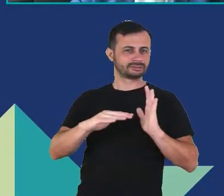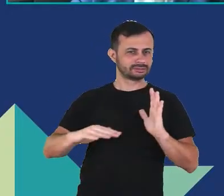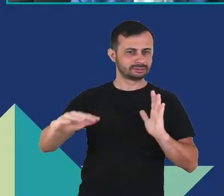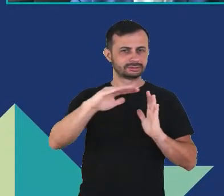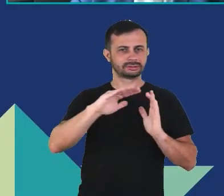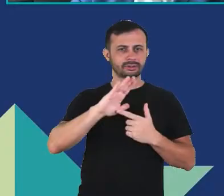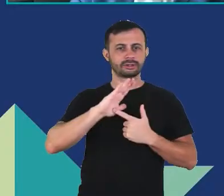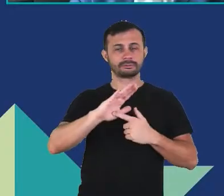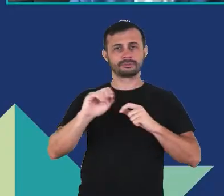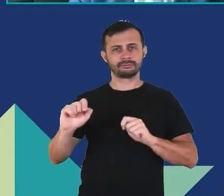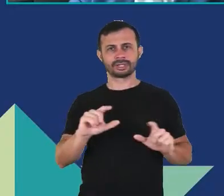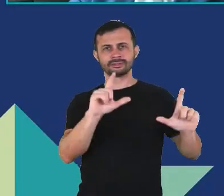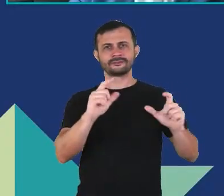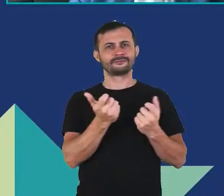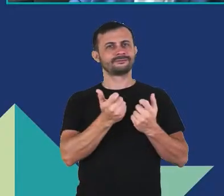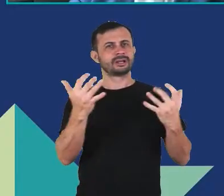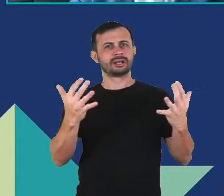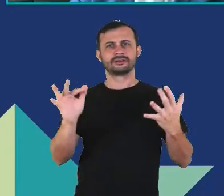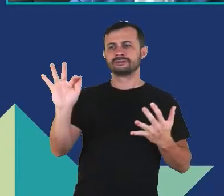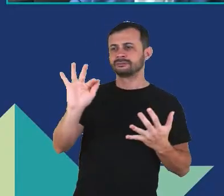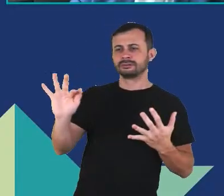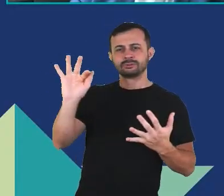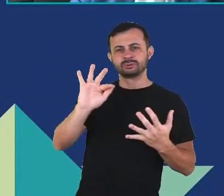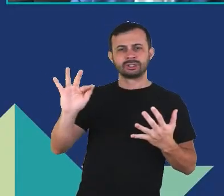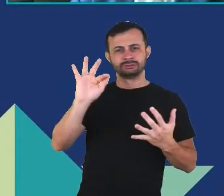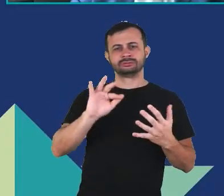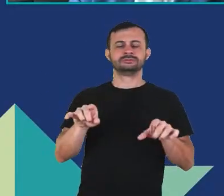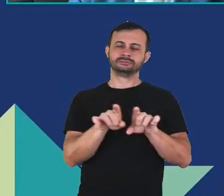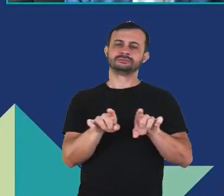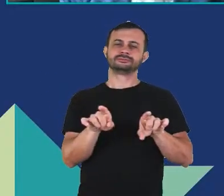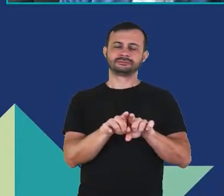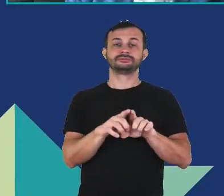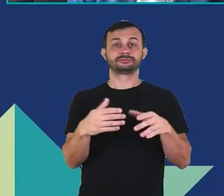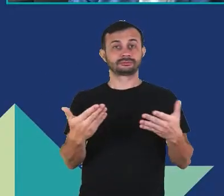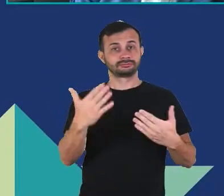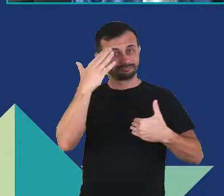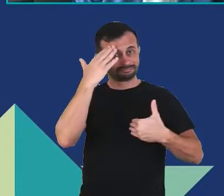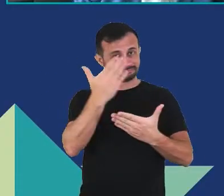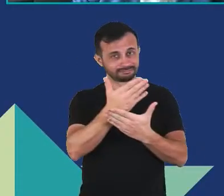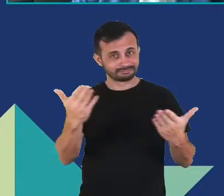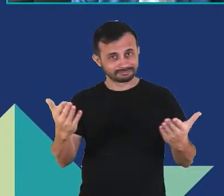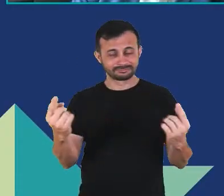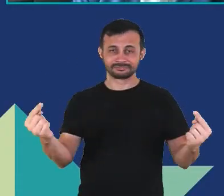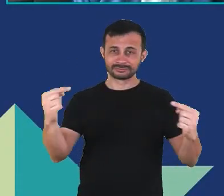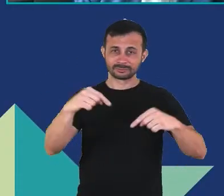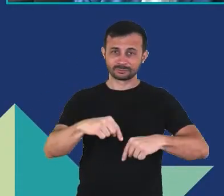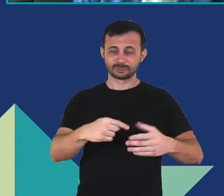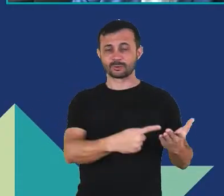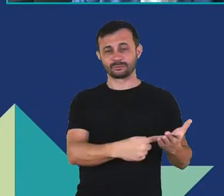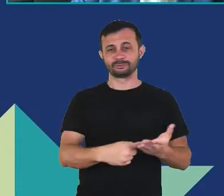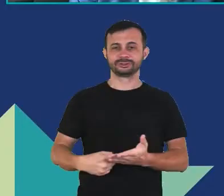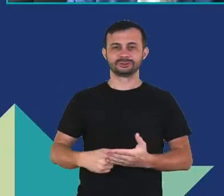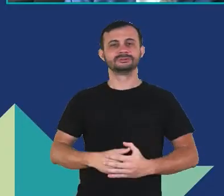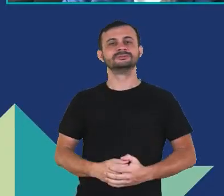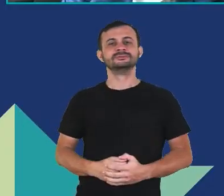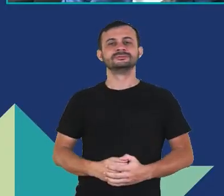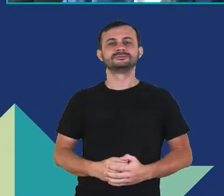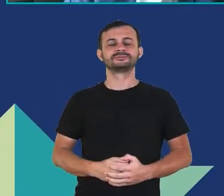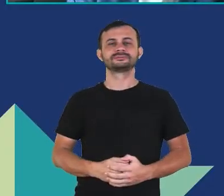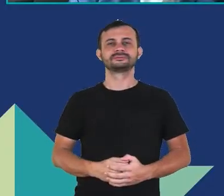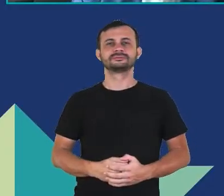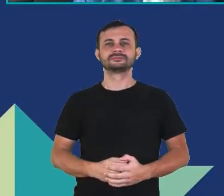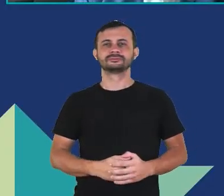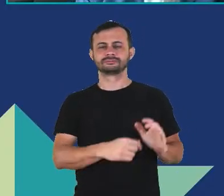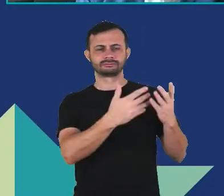as well. So thank you for inviting me. This is just a general outline where we're going to do some